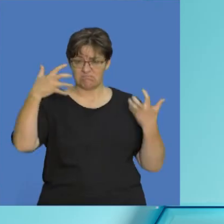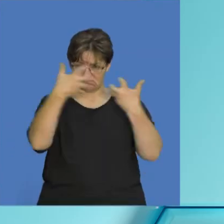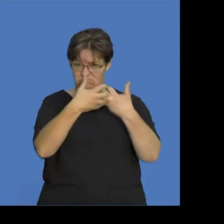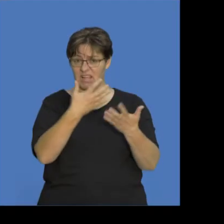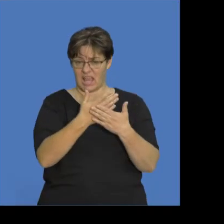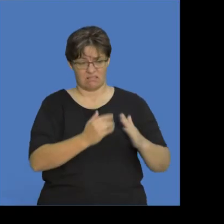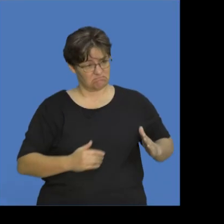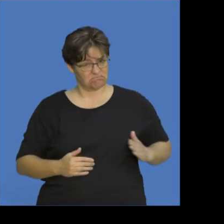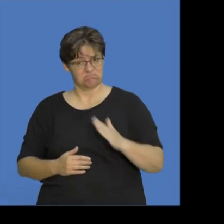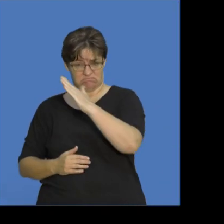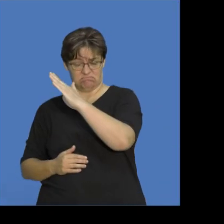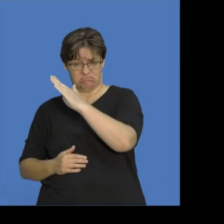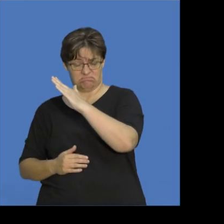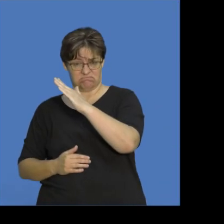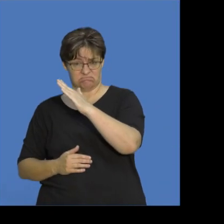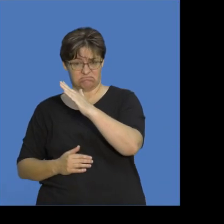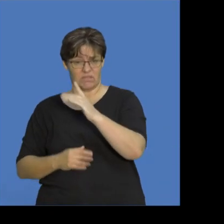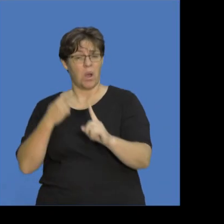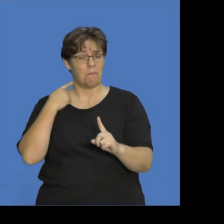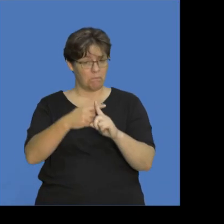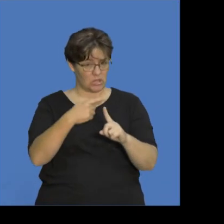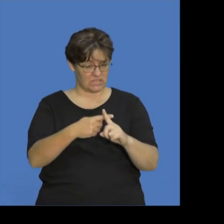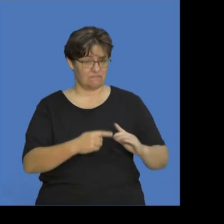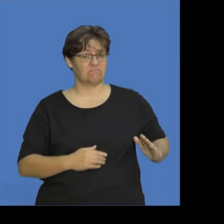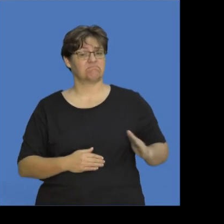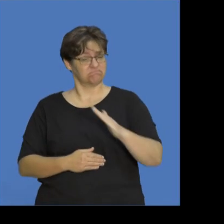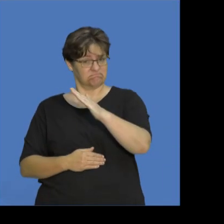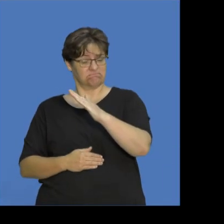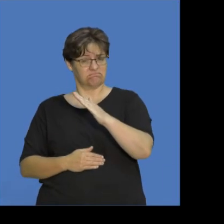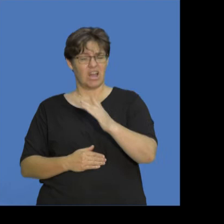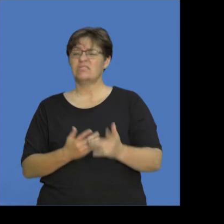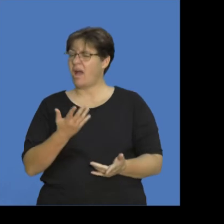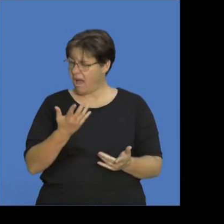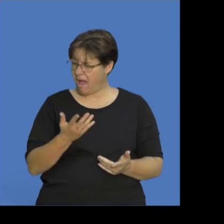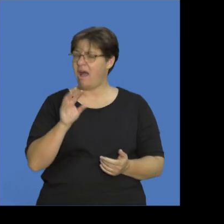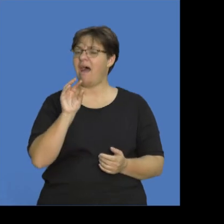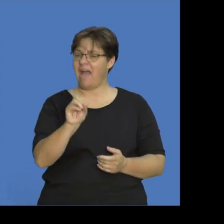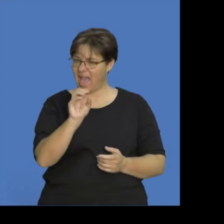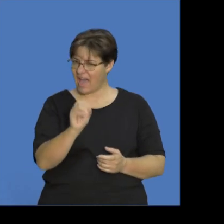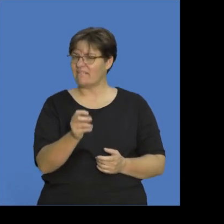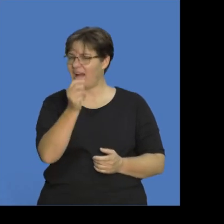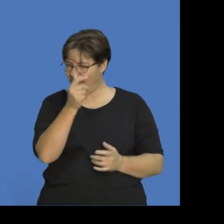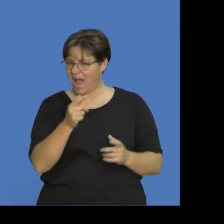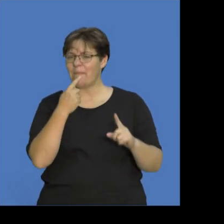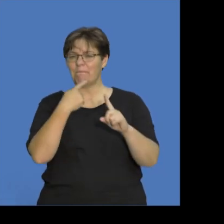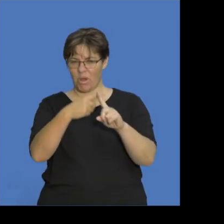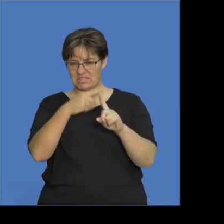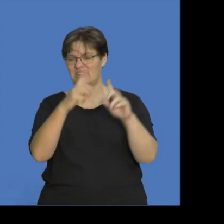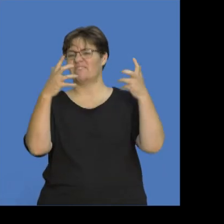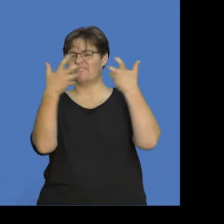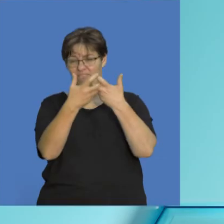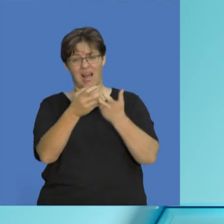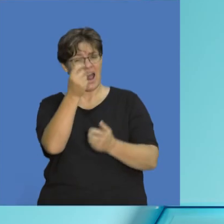the line, I can fit a line like that, going up with a positive slope. So there is